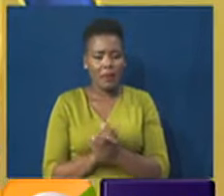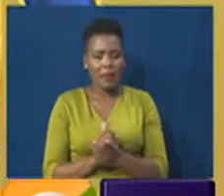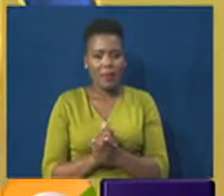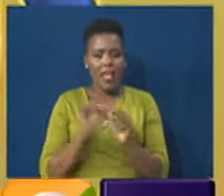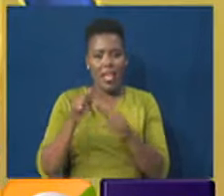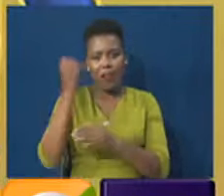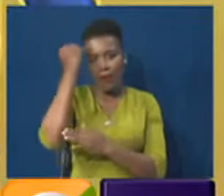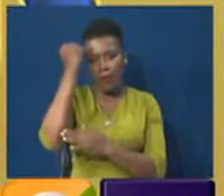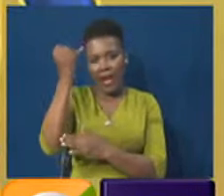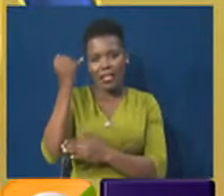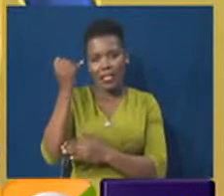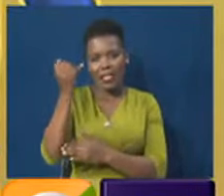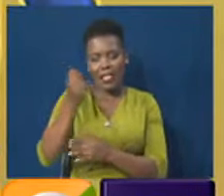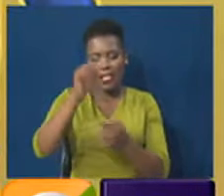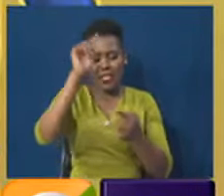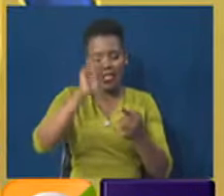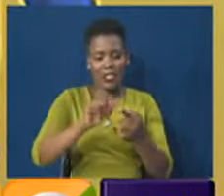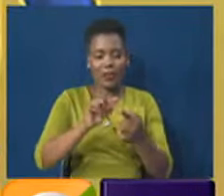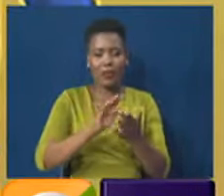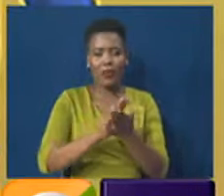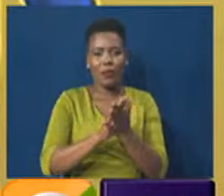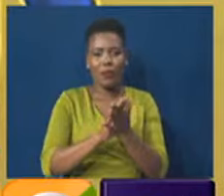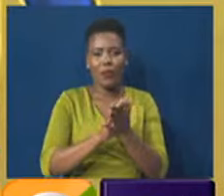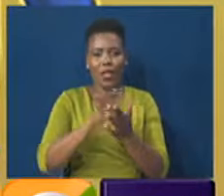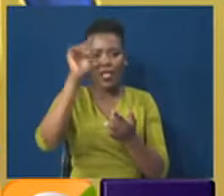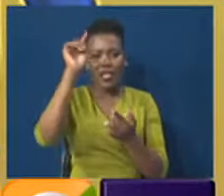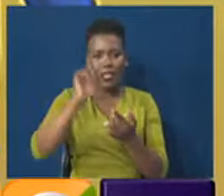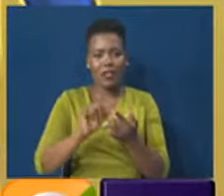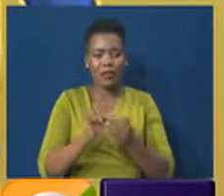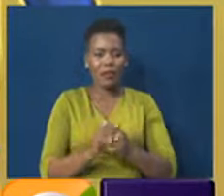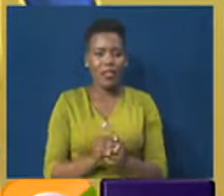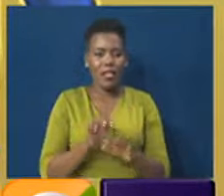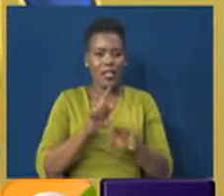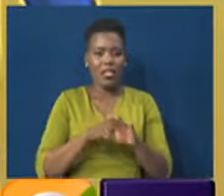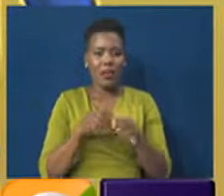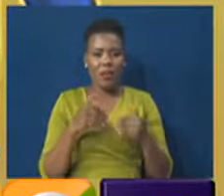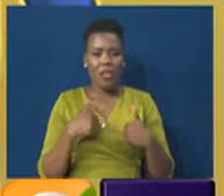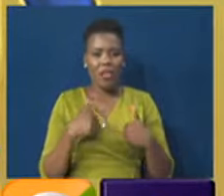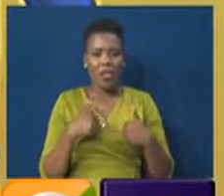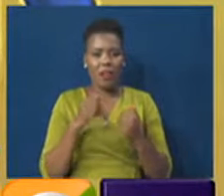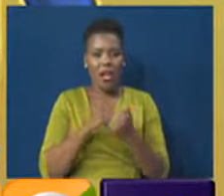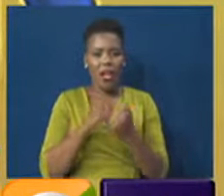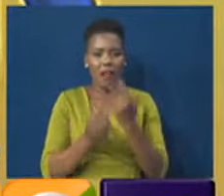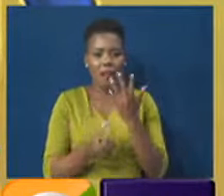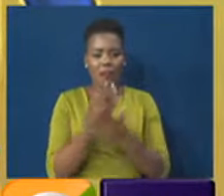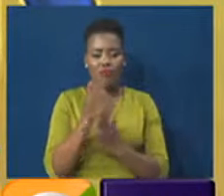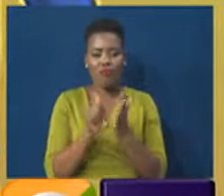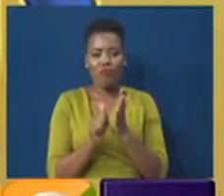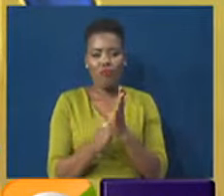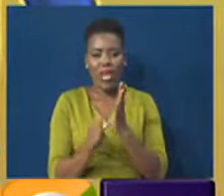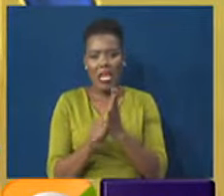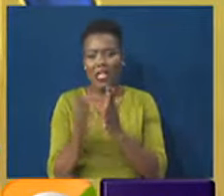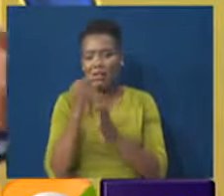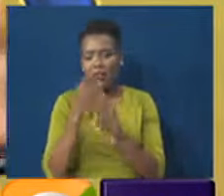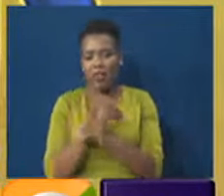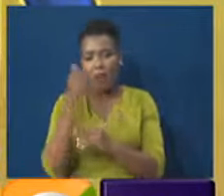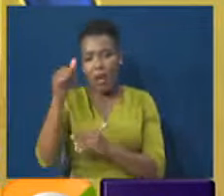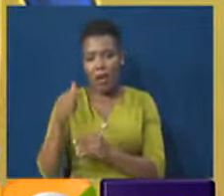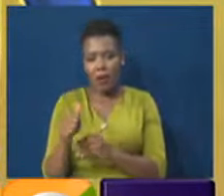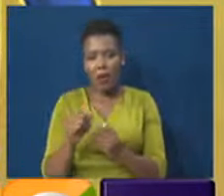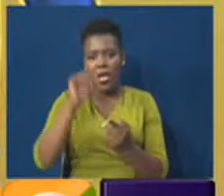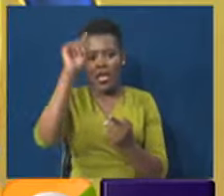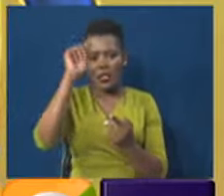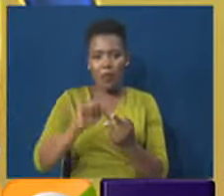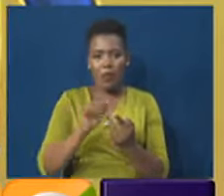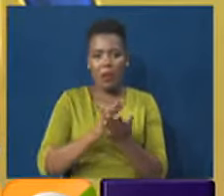fallen without the subsidy? Granted, it has fallen when we were not harvested. Granted, it has fallen when there has been,